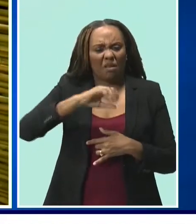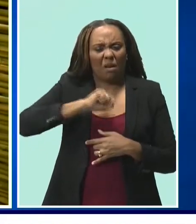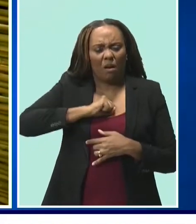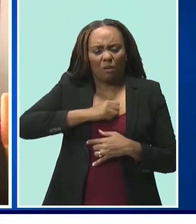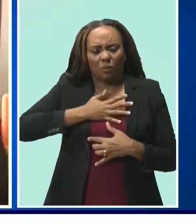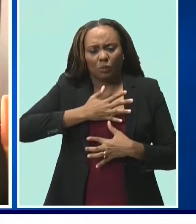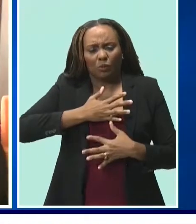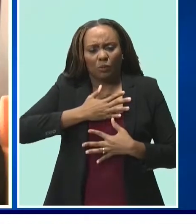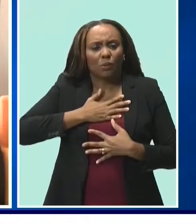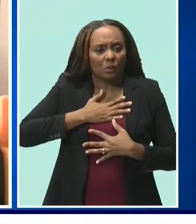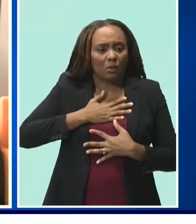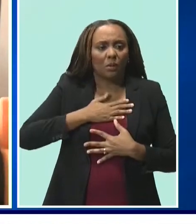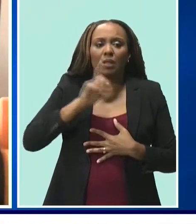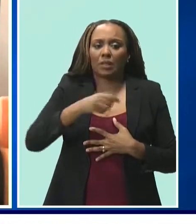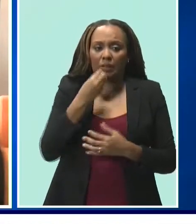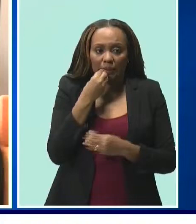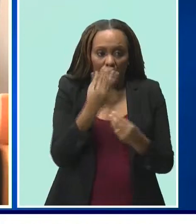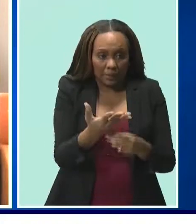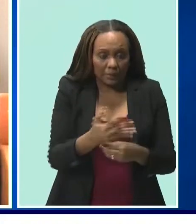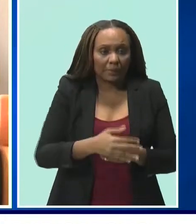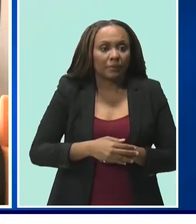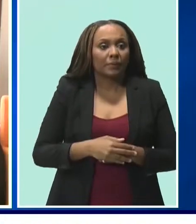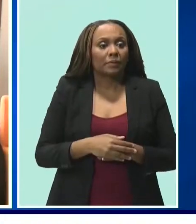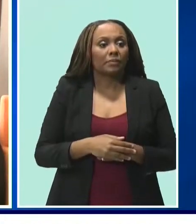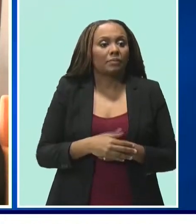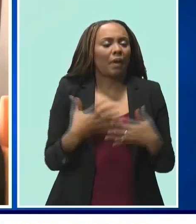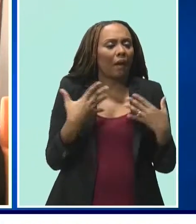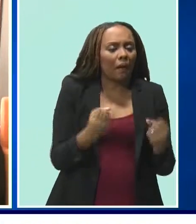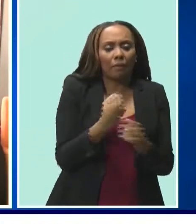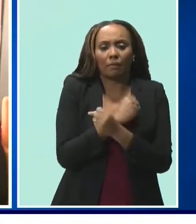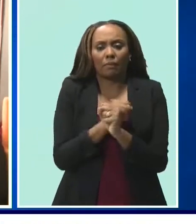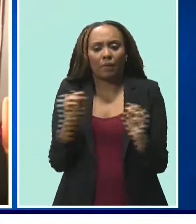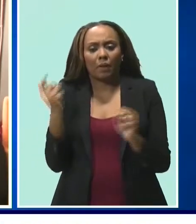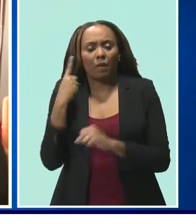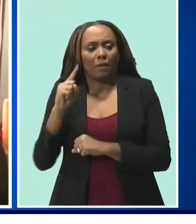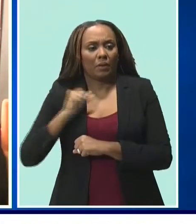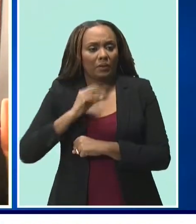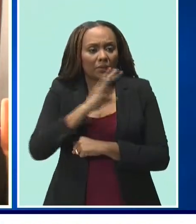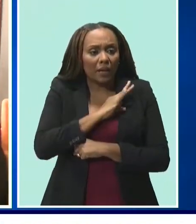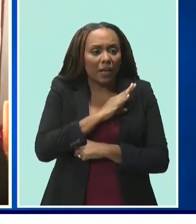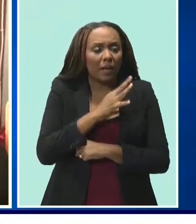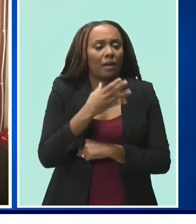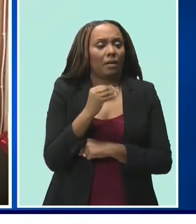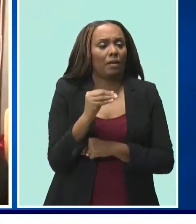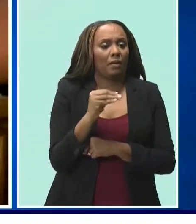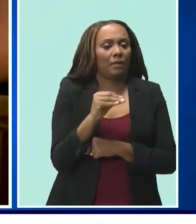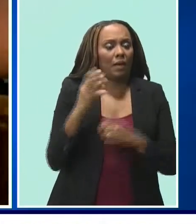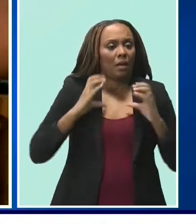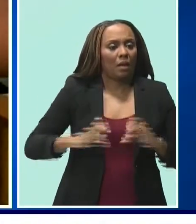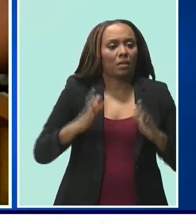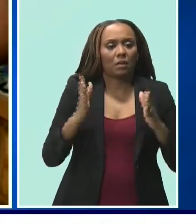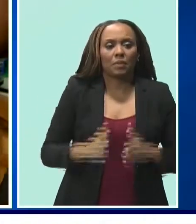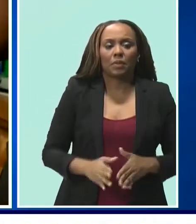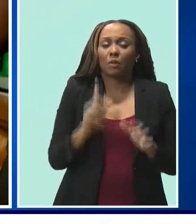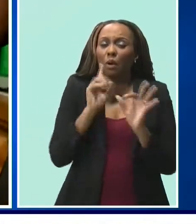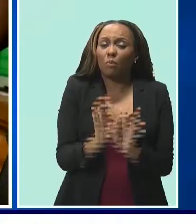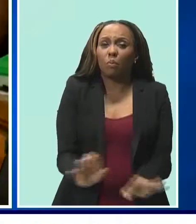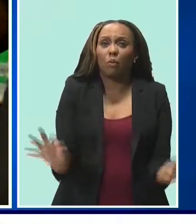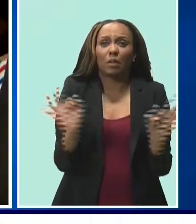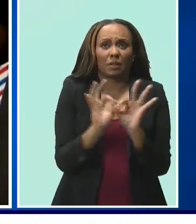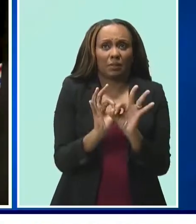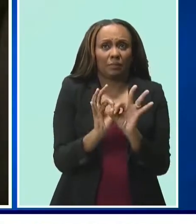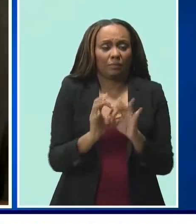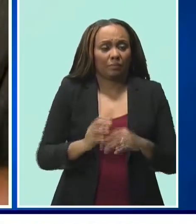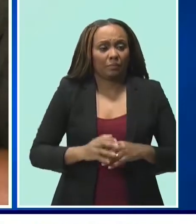14 days. The safety and health of the team members and other customers are not to be taken lightly. As far as possible, salons